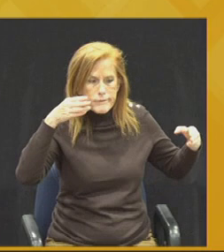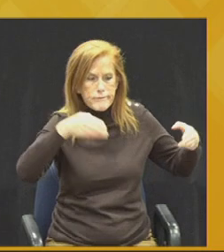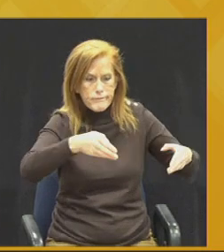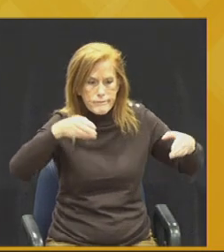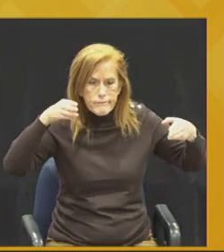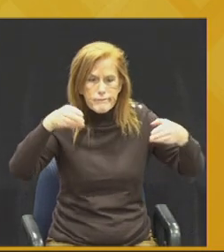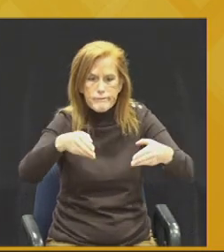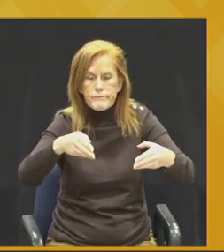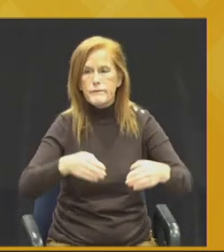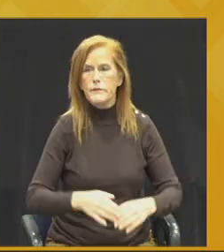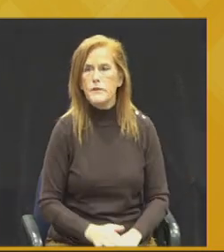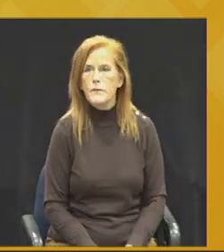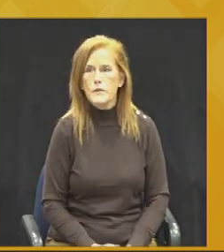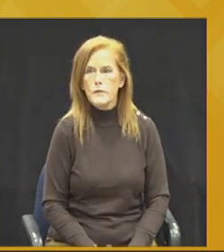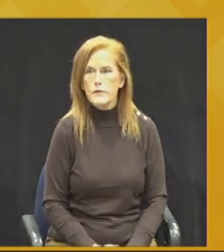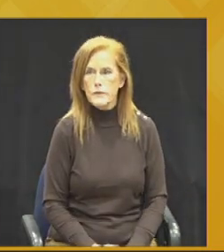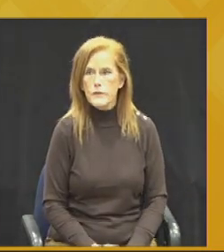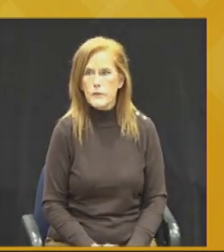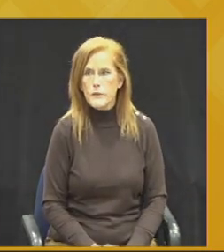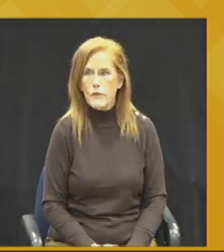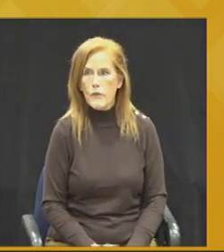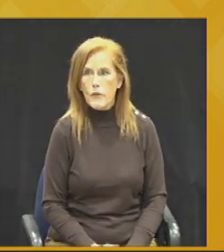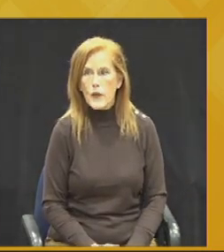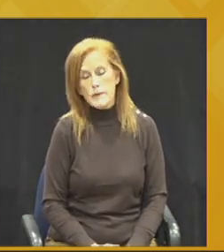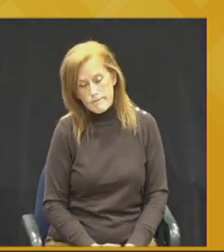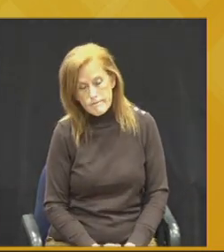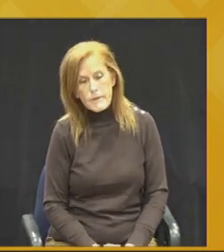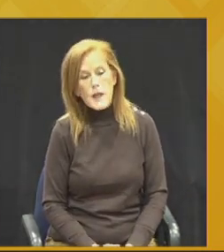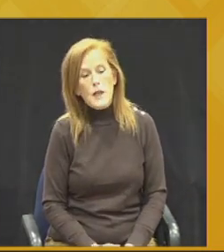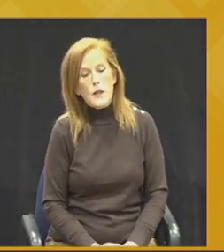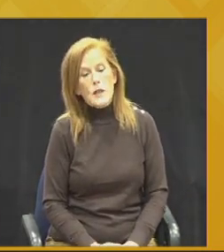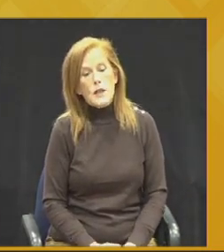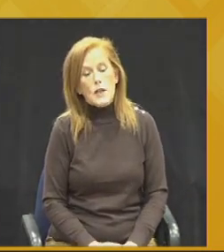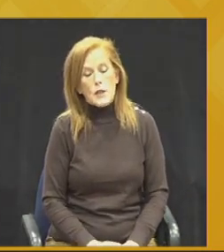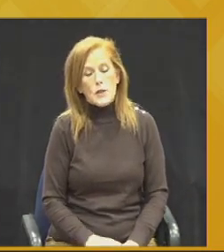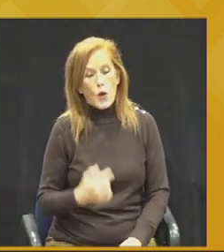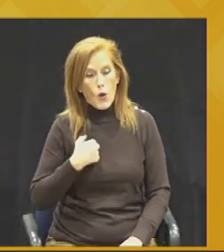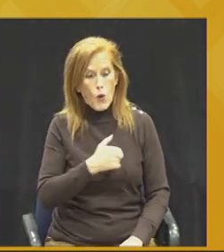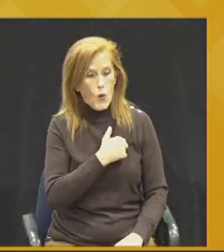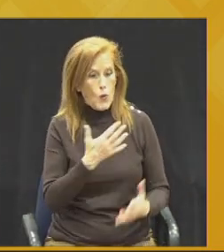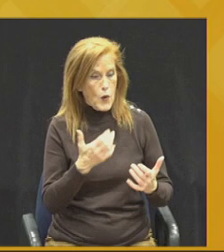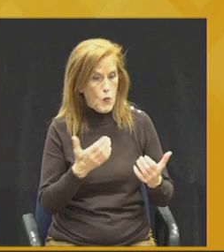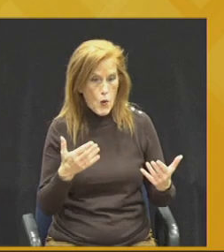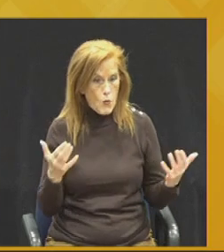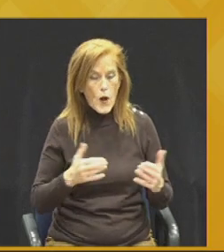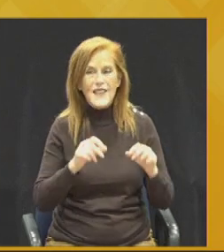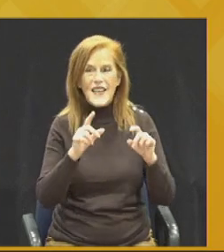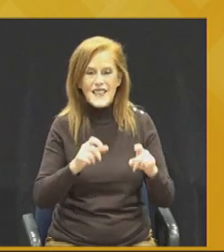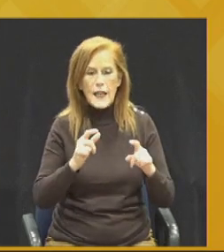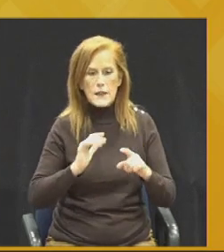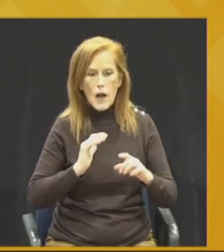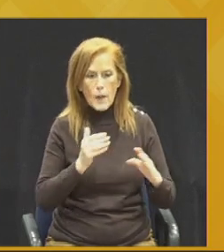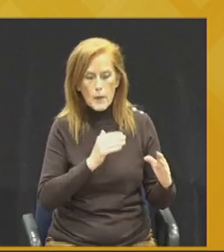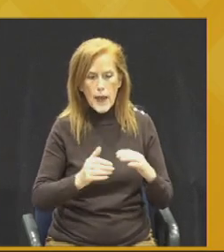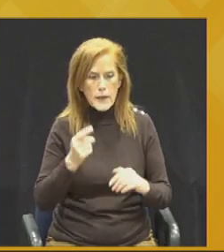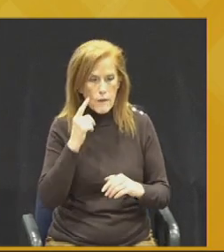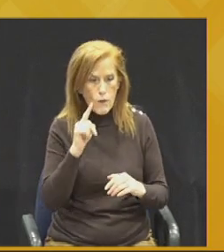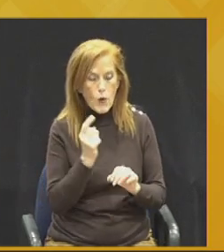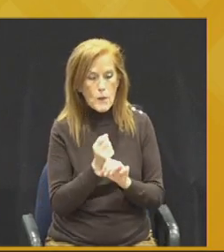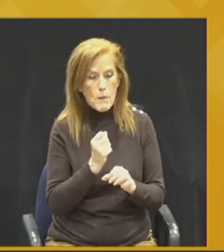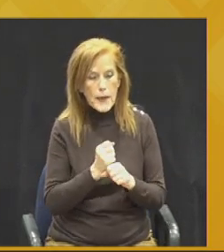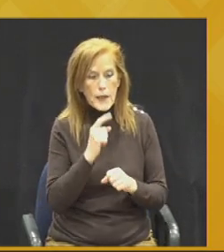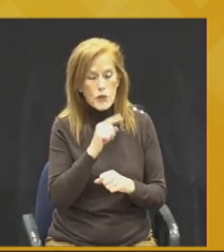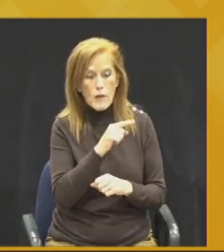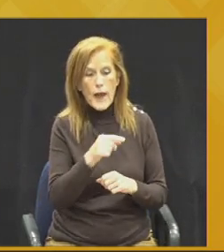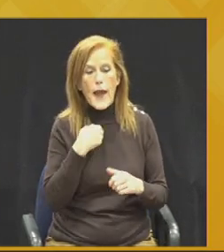So what we would like to do is test our emergency response plans for access and functional needs